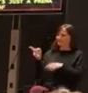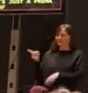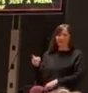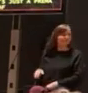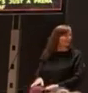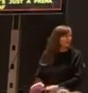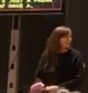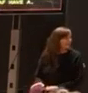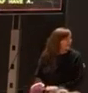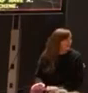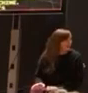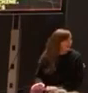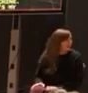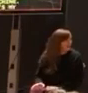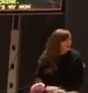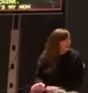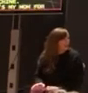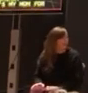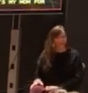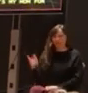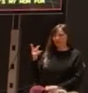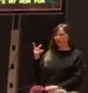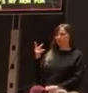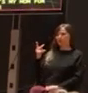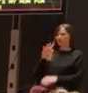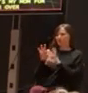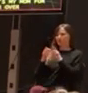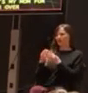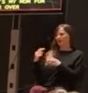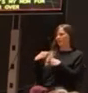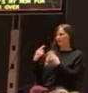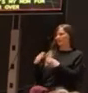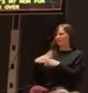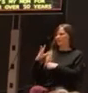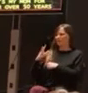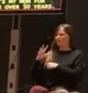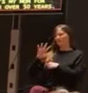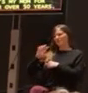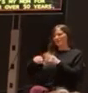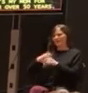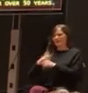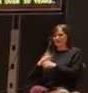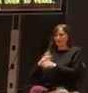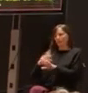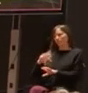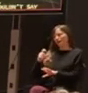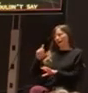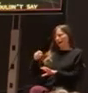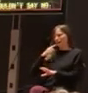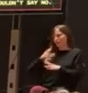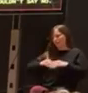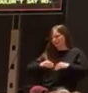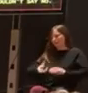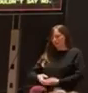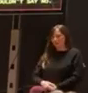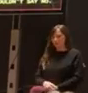mom for over 50 years, yeah. So. I couldn't say no.